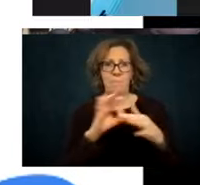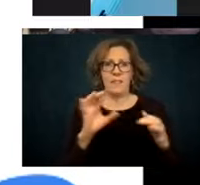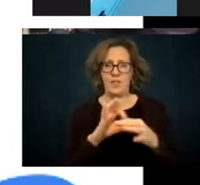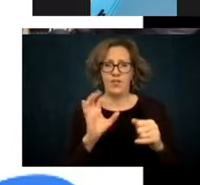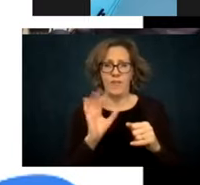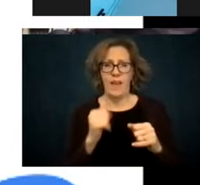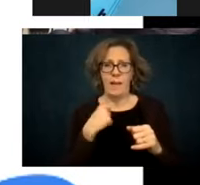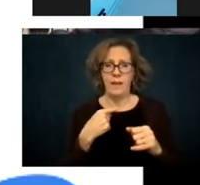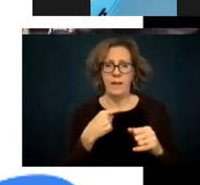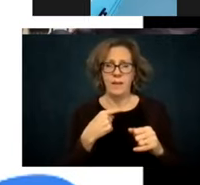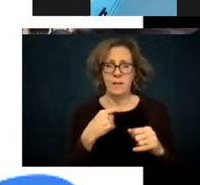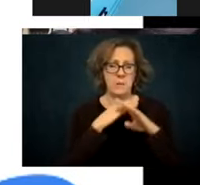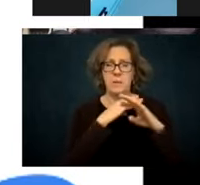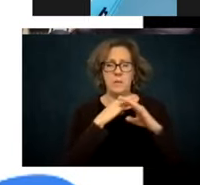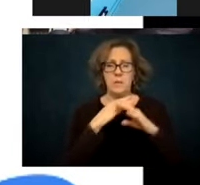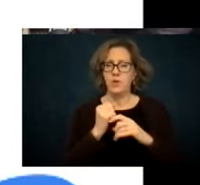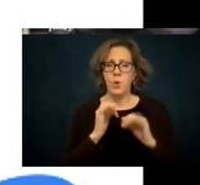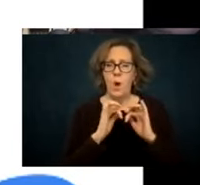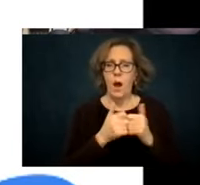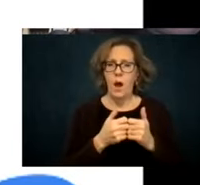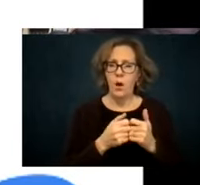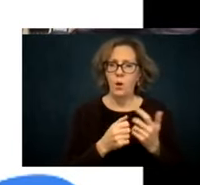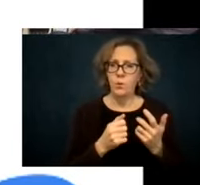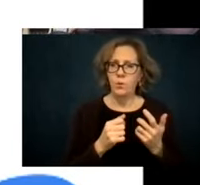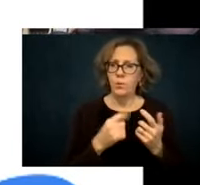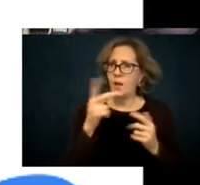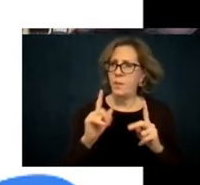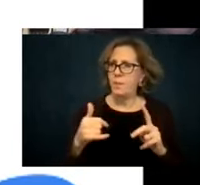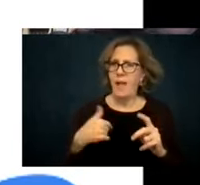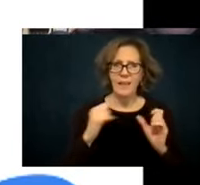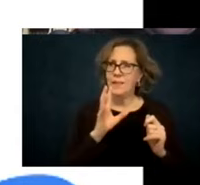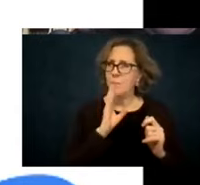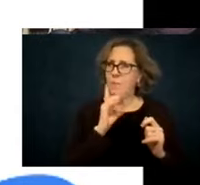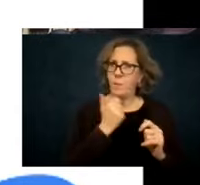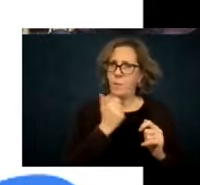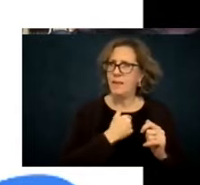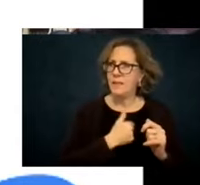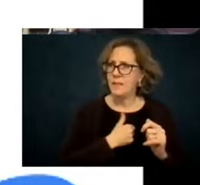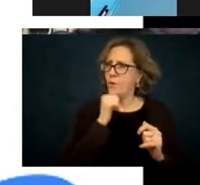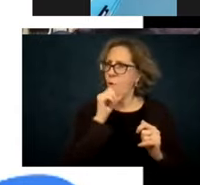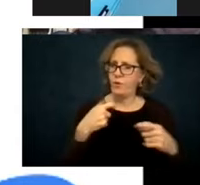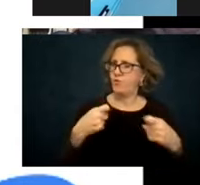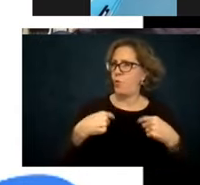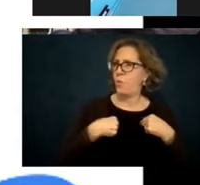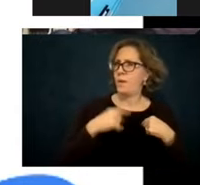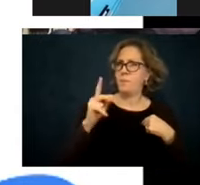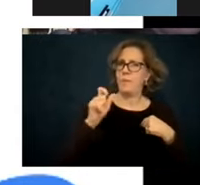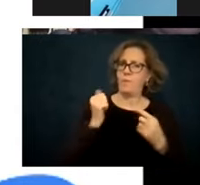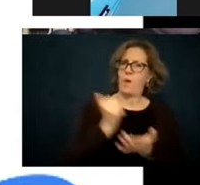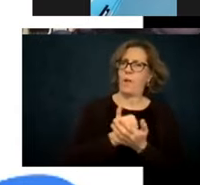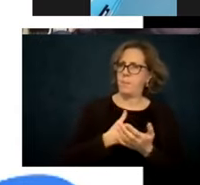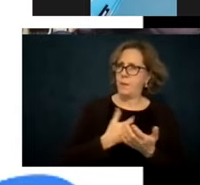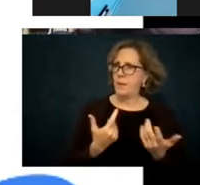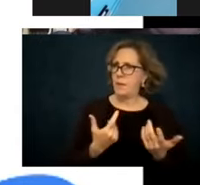So, what do you do in that case to show people you can speak for yourself? And just because you're blind, you don't have to be controlled. But people have to help you with